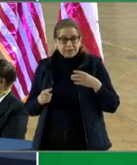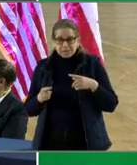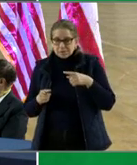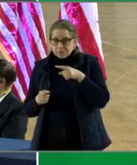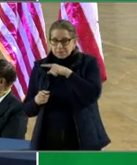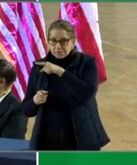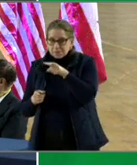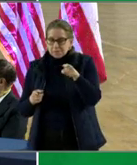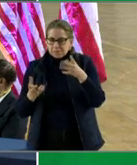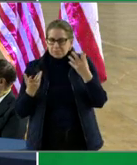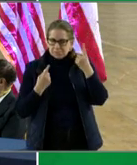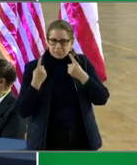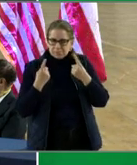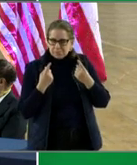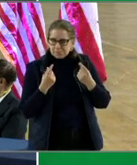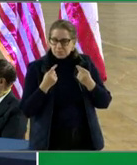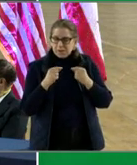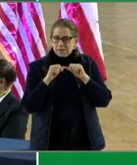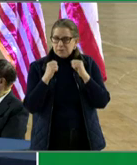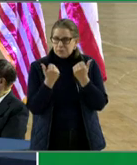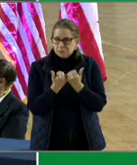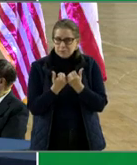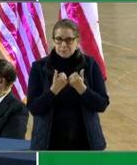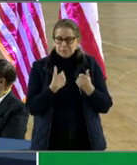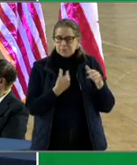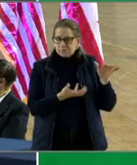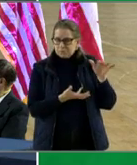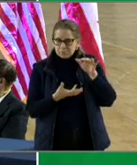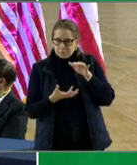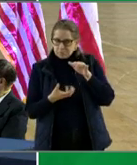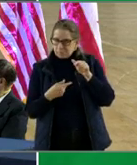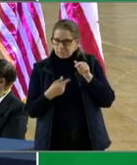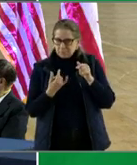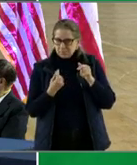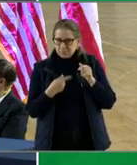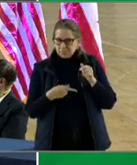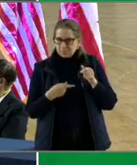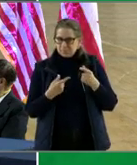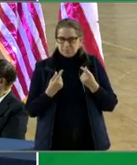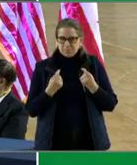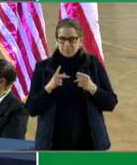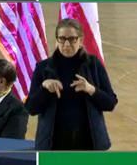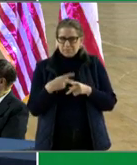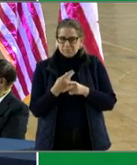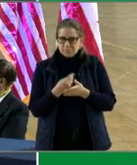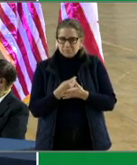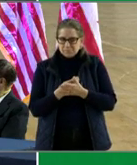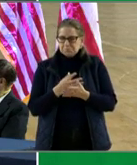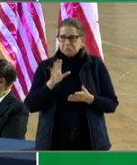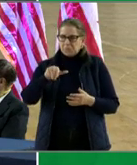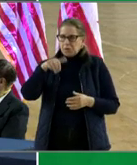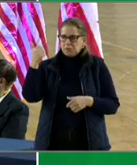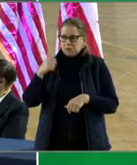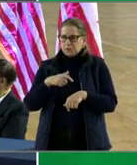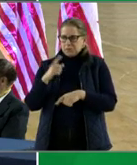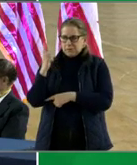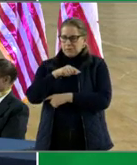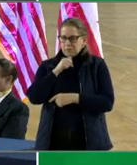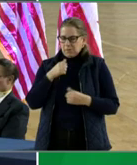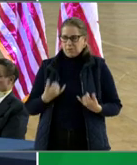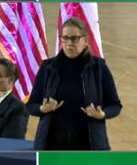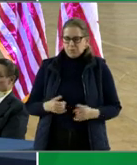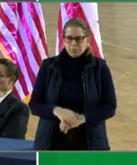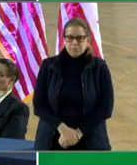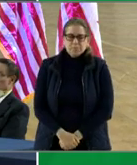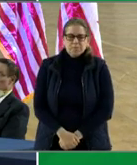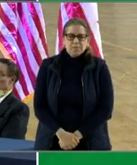well. And we will. This is a conversation for another day, but it is a day coming soon.